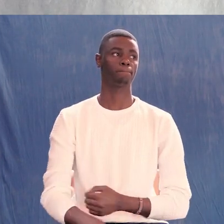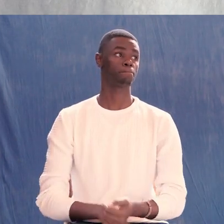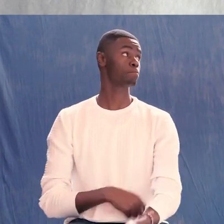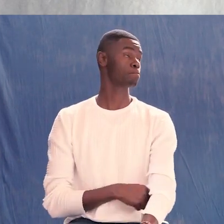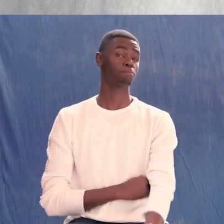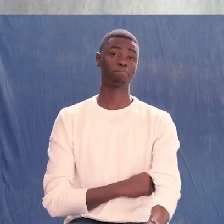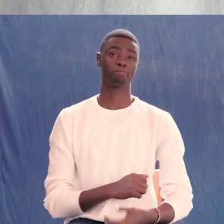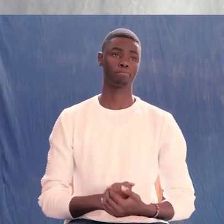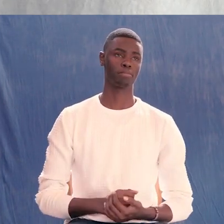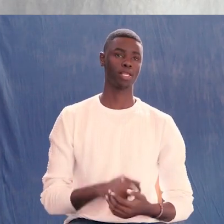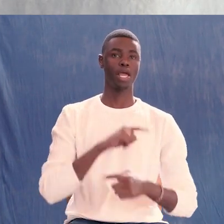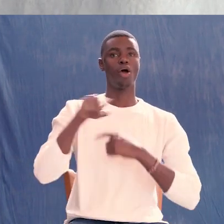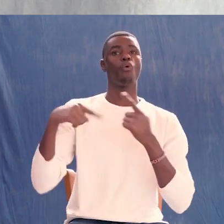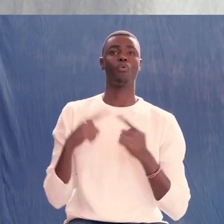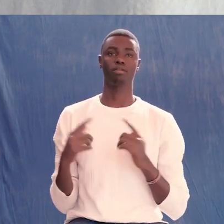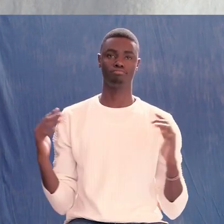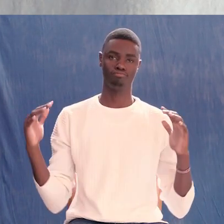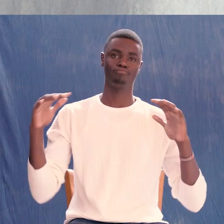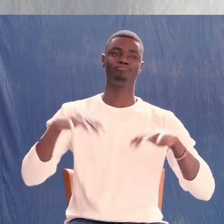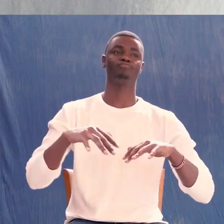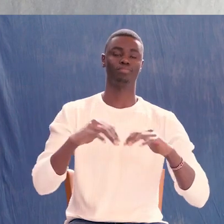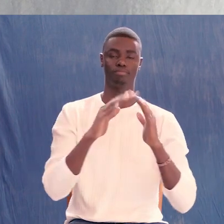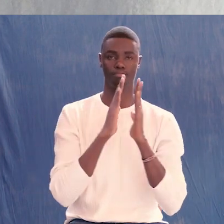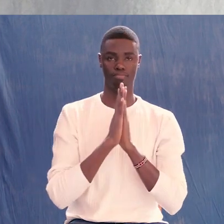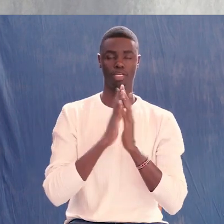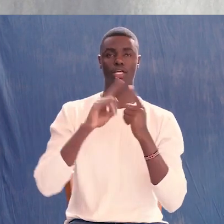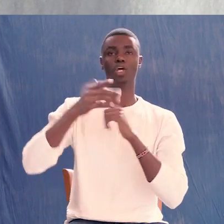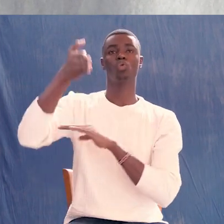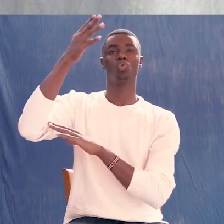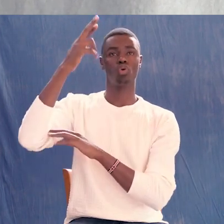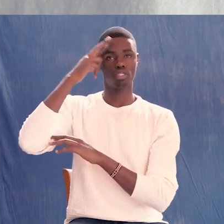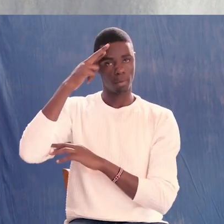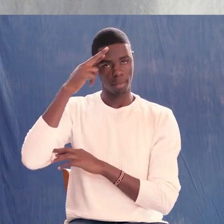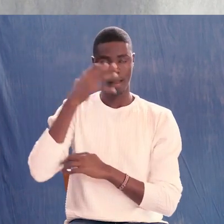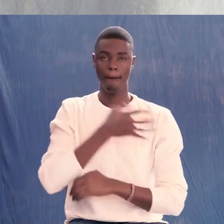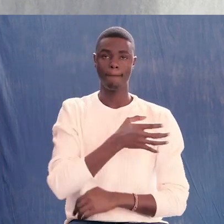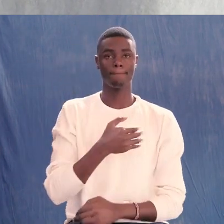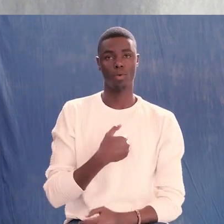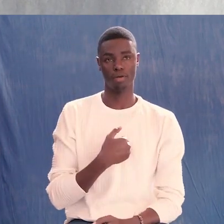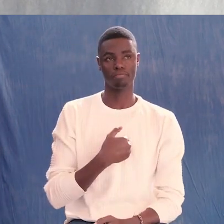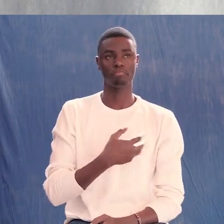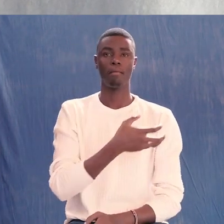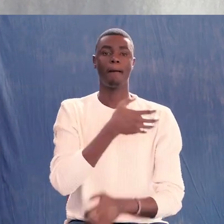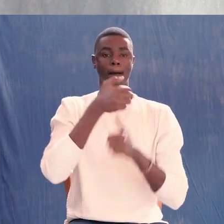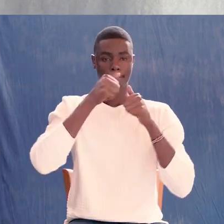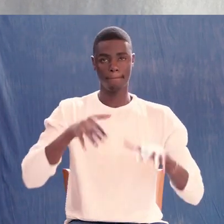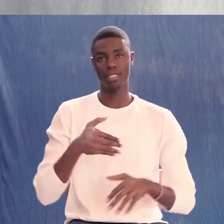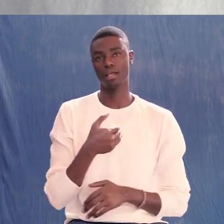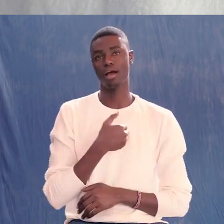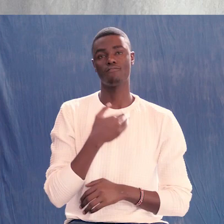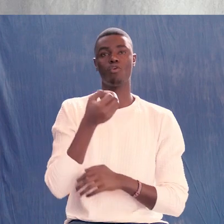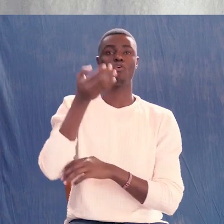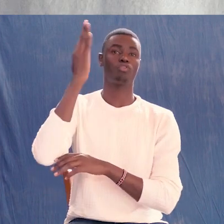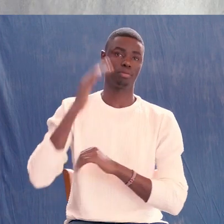And so when we gather and pray into God's purposes, there's a power, there's a blessing of God.